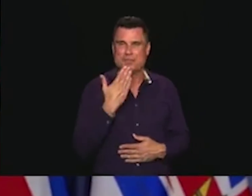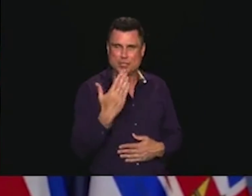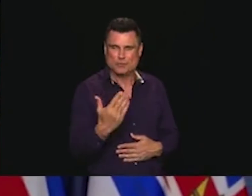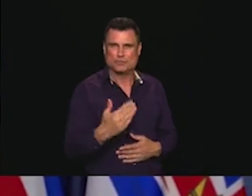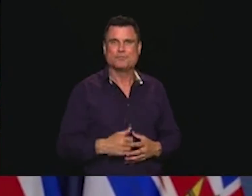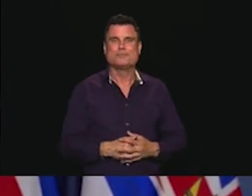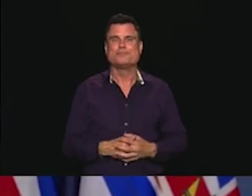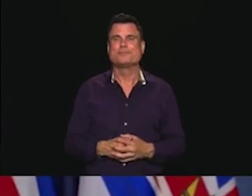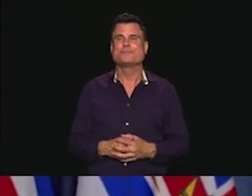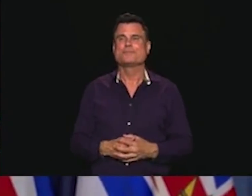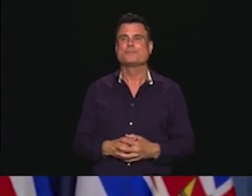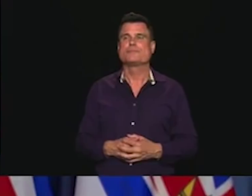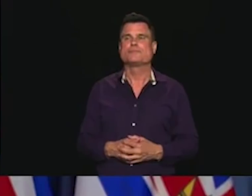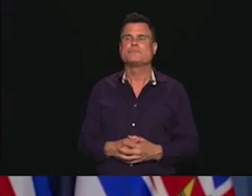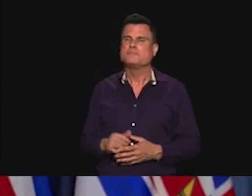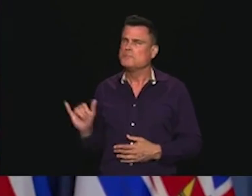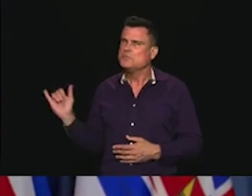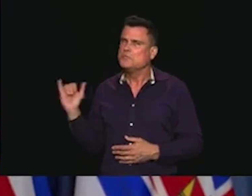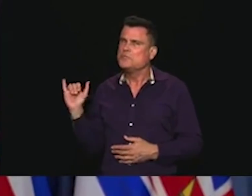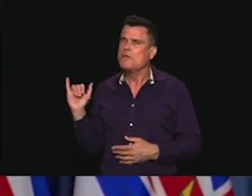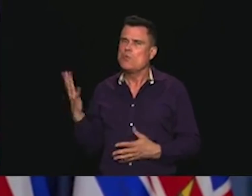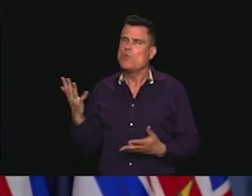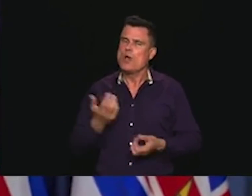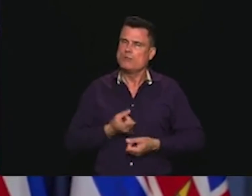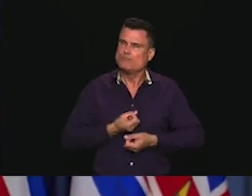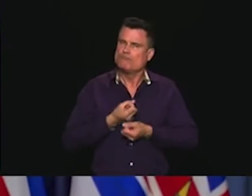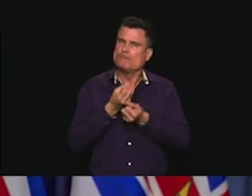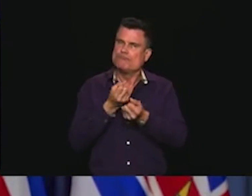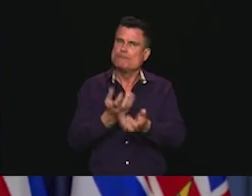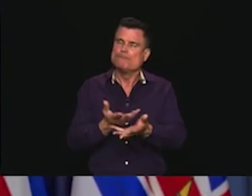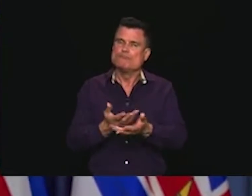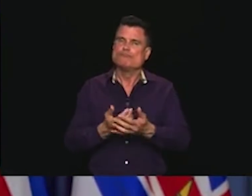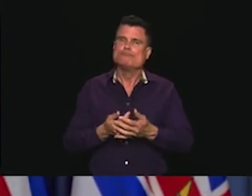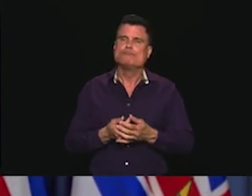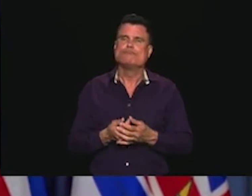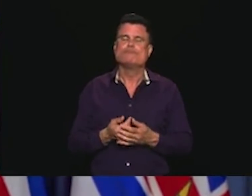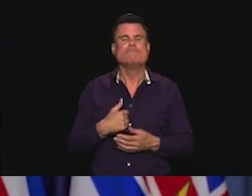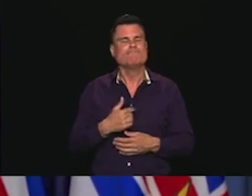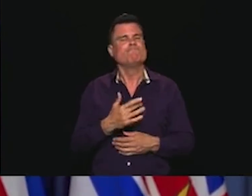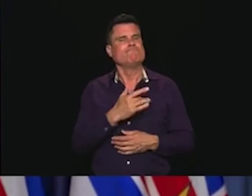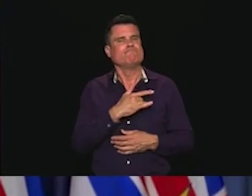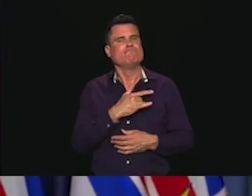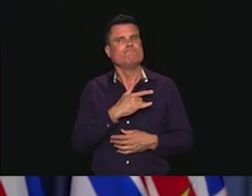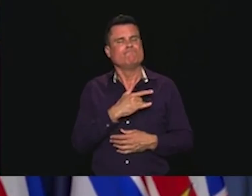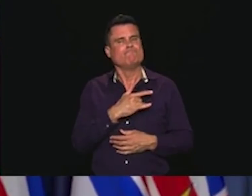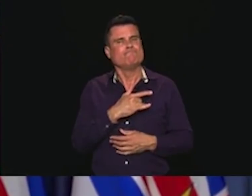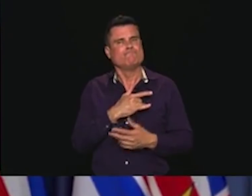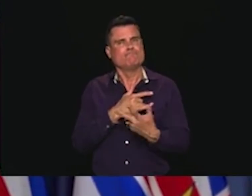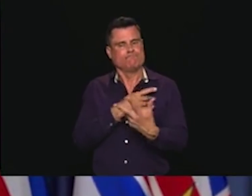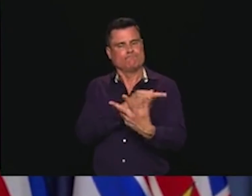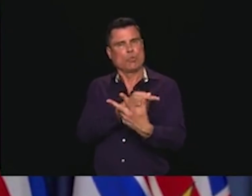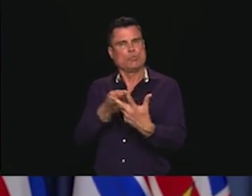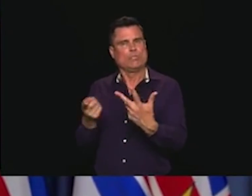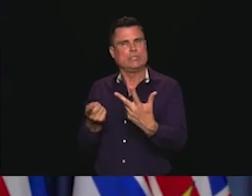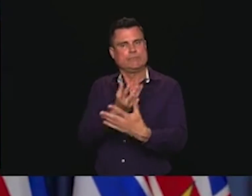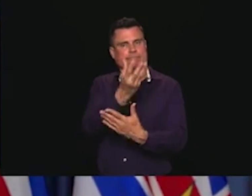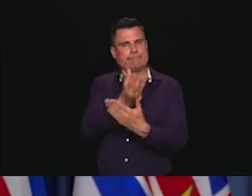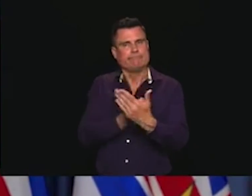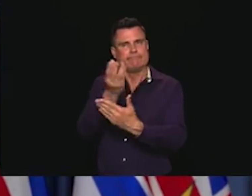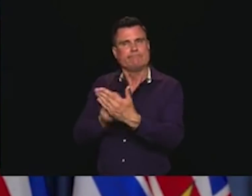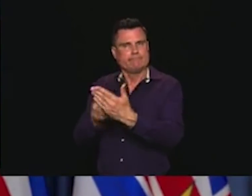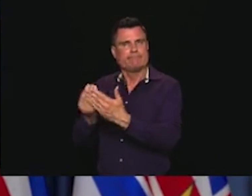going to be there, and who you're going to be with, and who is at home that you need to make sure that you're protecting. Wash